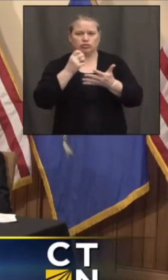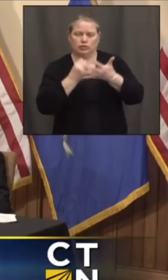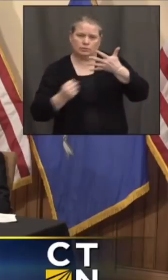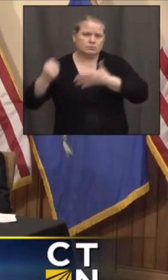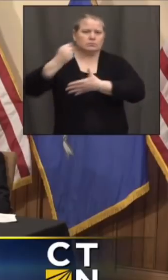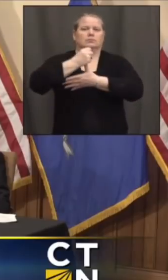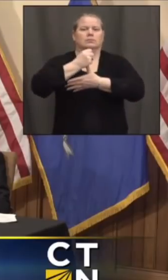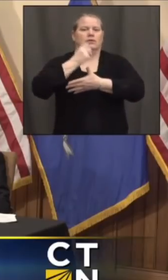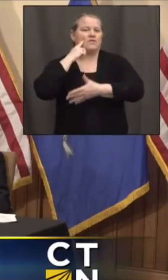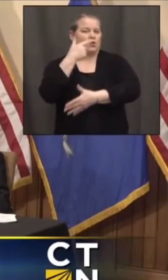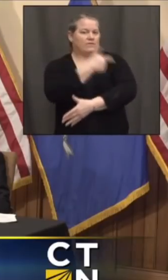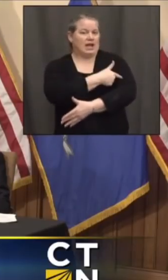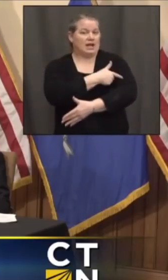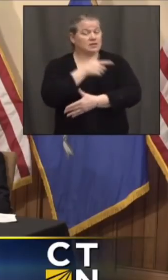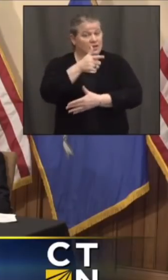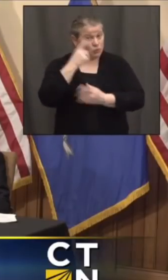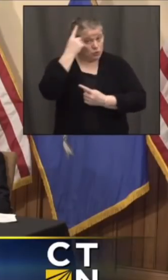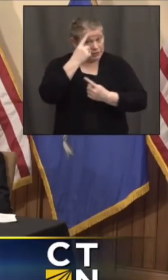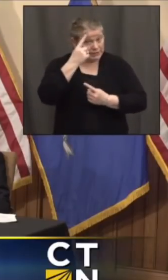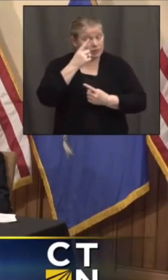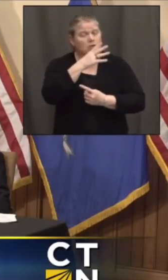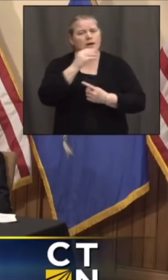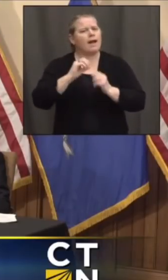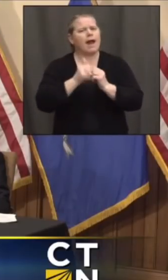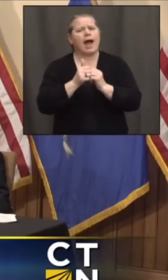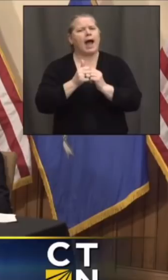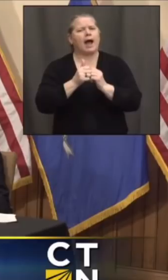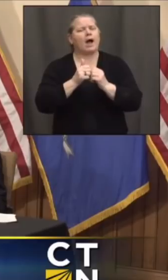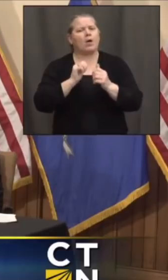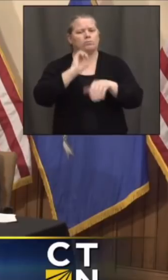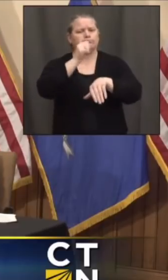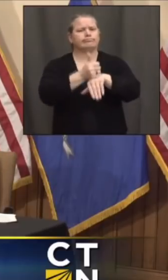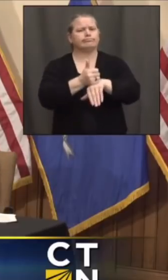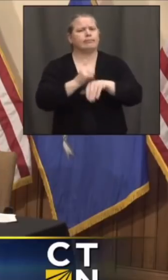considered, and if so, how would it be implemented?